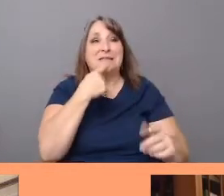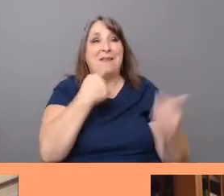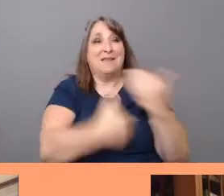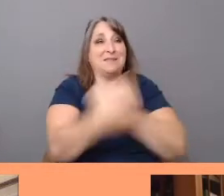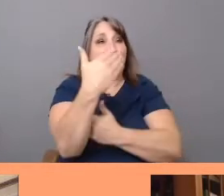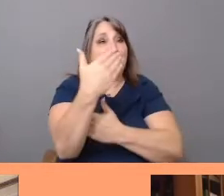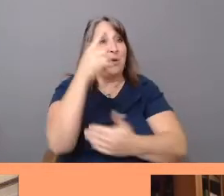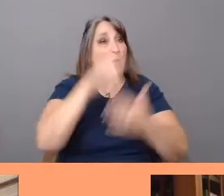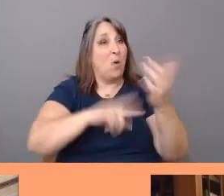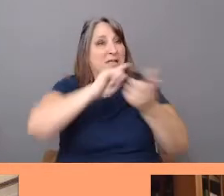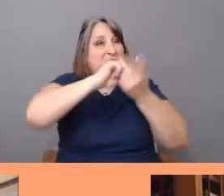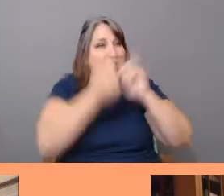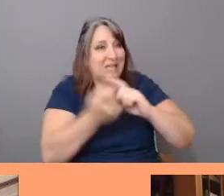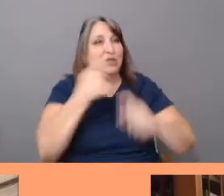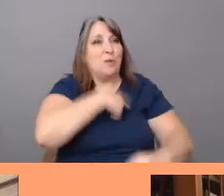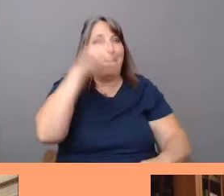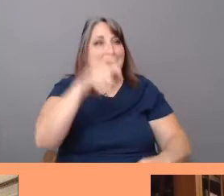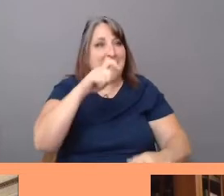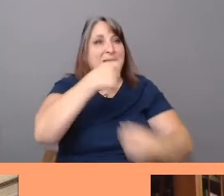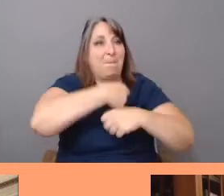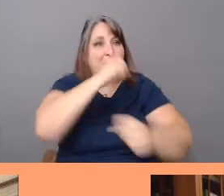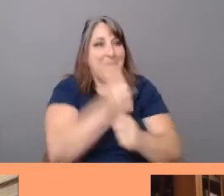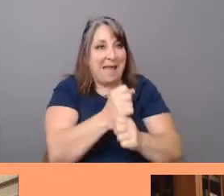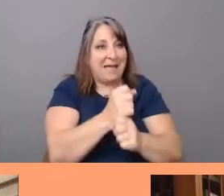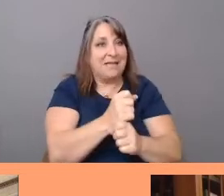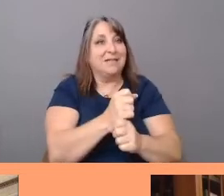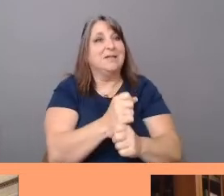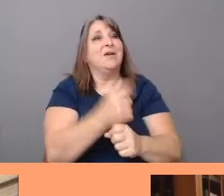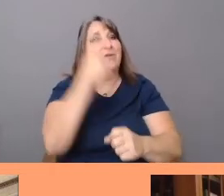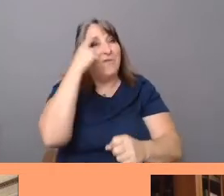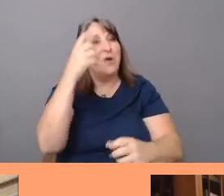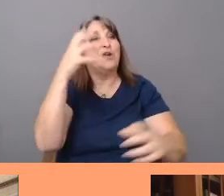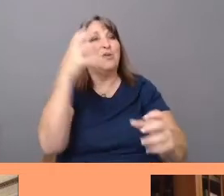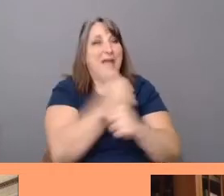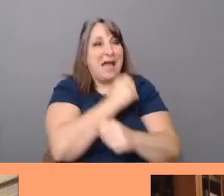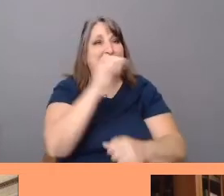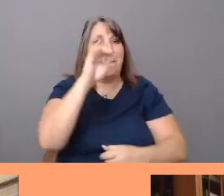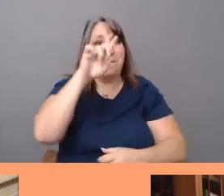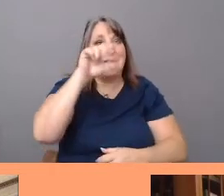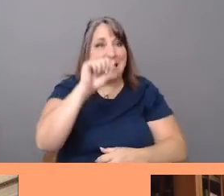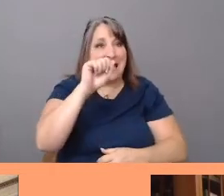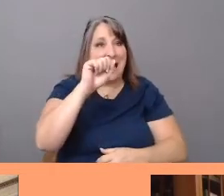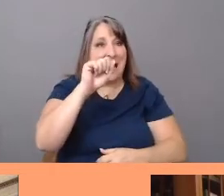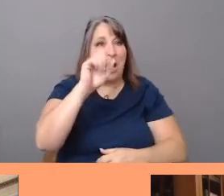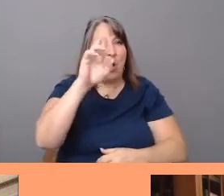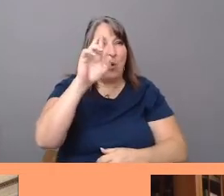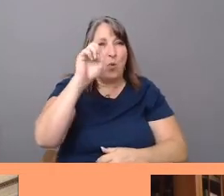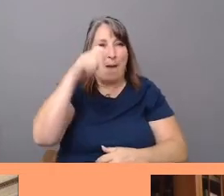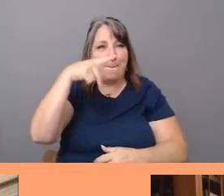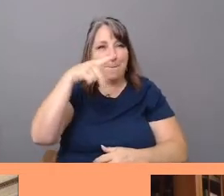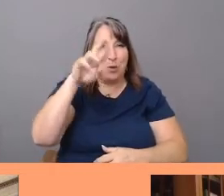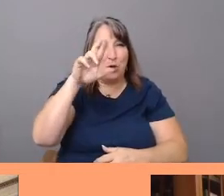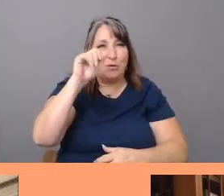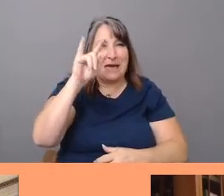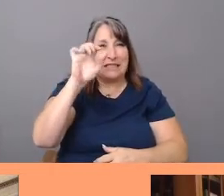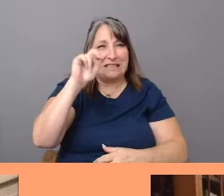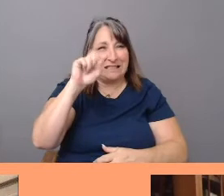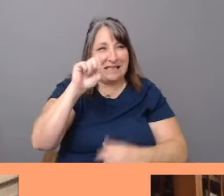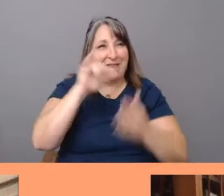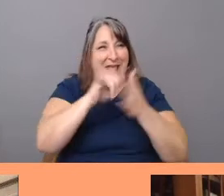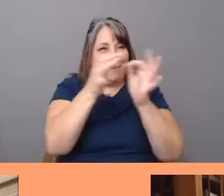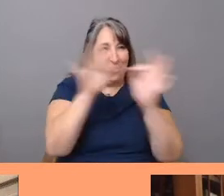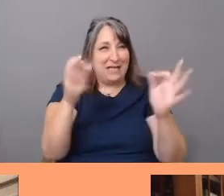the changes that we need to make to get to media reparations, which is a phrase I'm totally stealing from Maria moving forward.